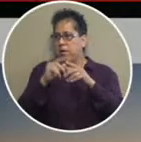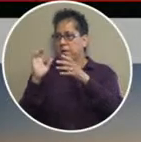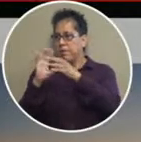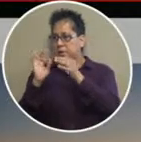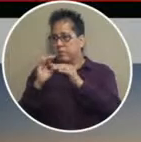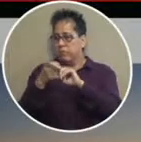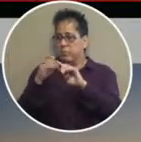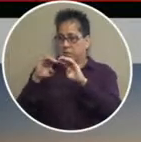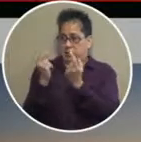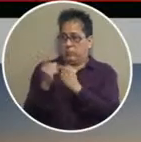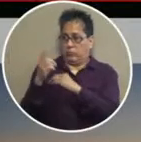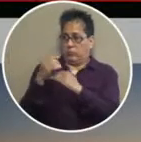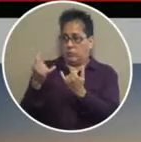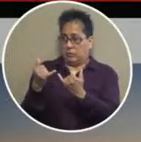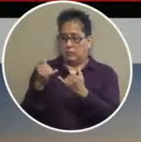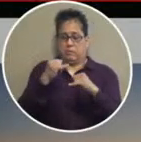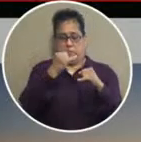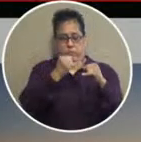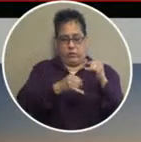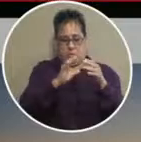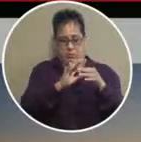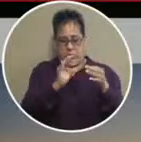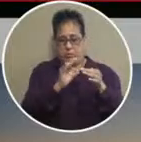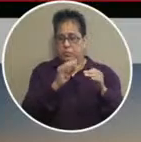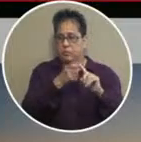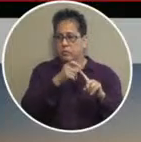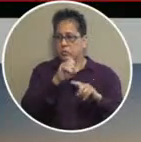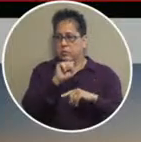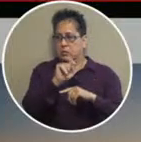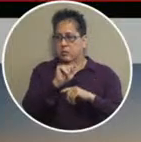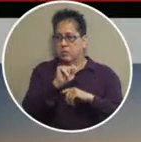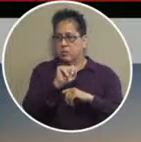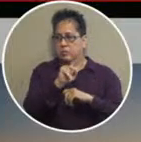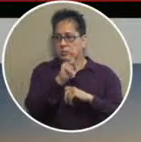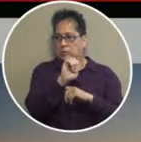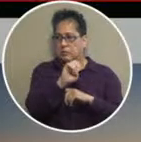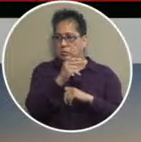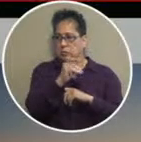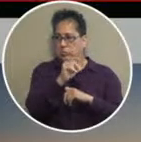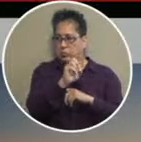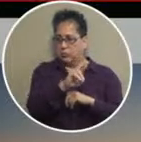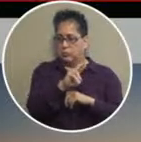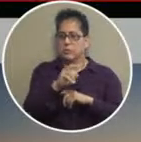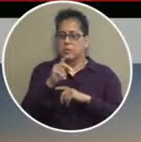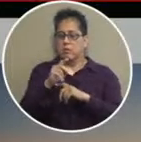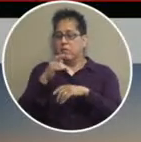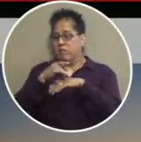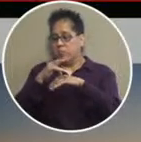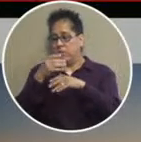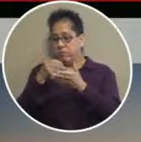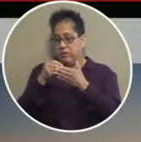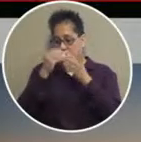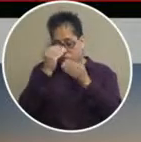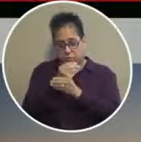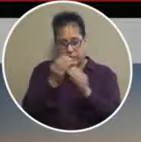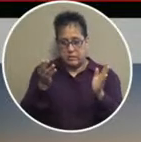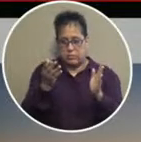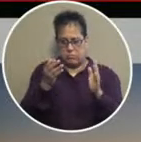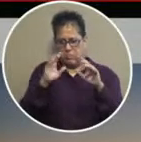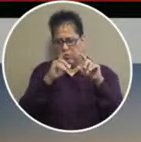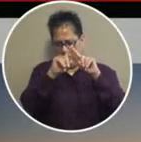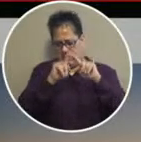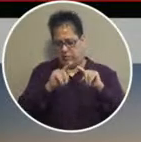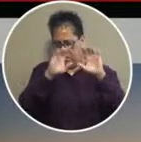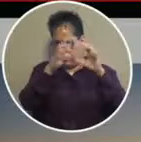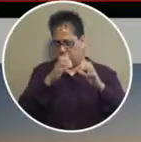from council today and any final comments from our stakeholders, we plan to release the notice of funding availability, which will include all the categories and